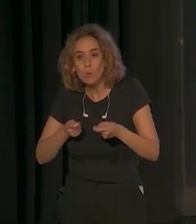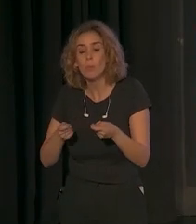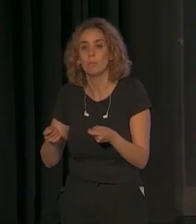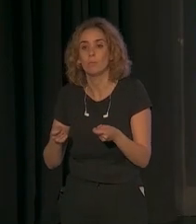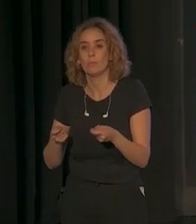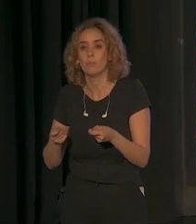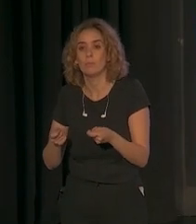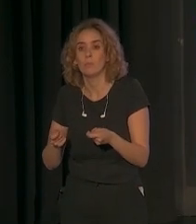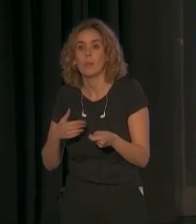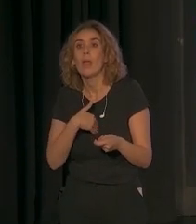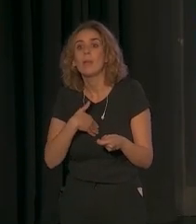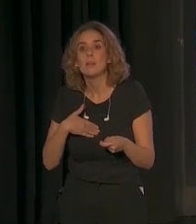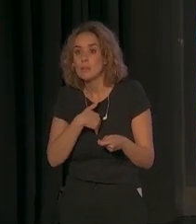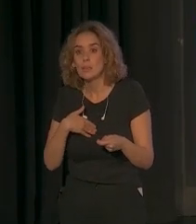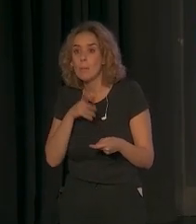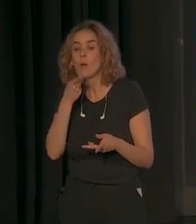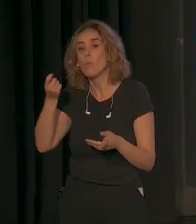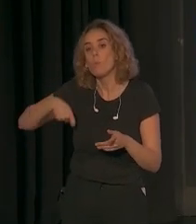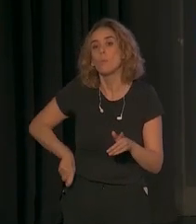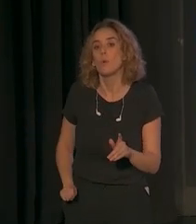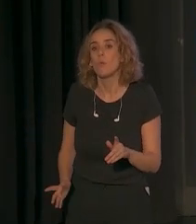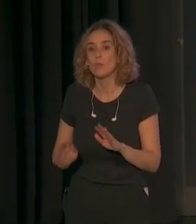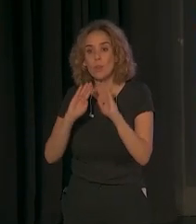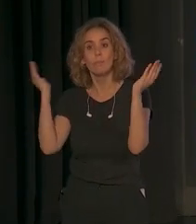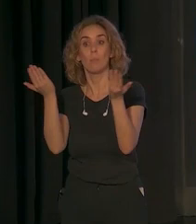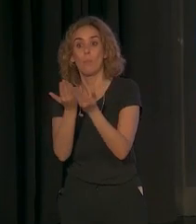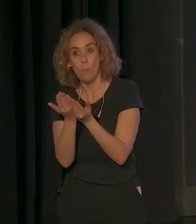bridge and try to be a modulator